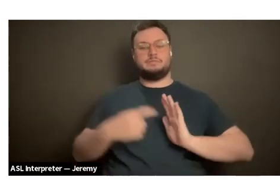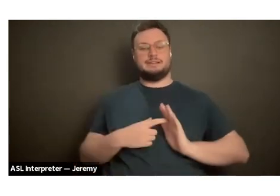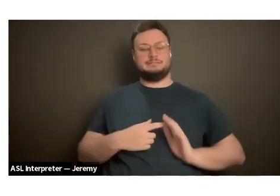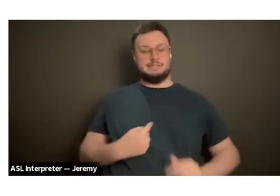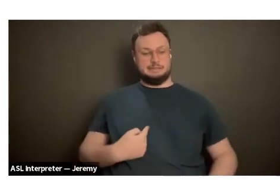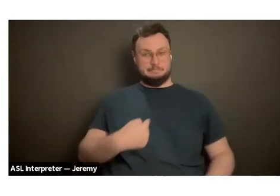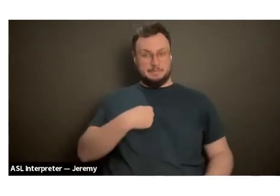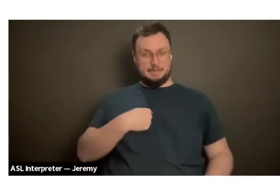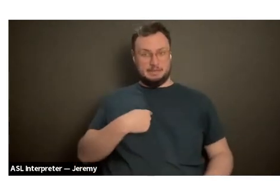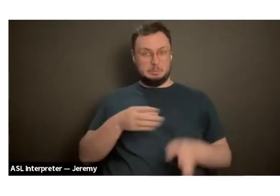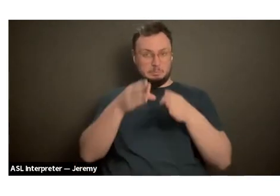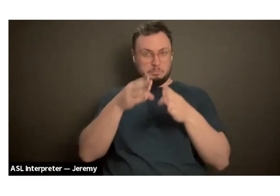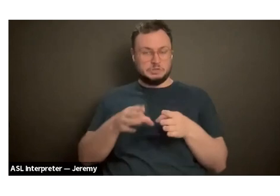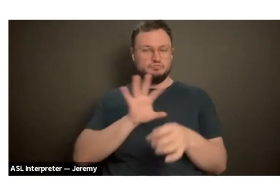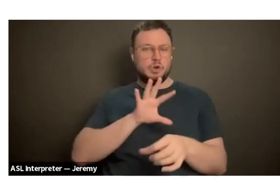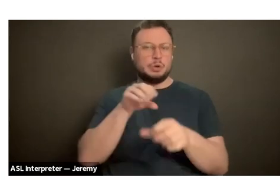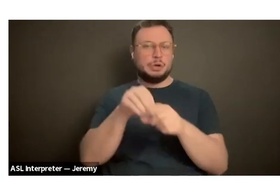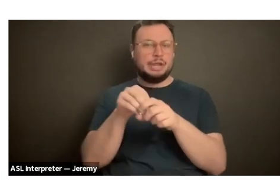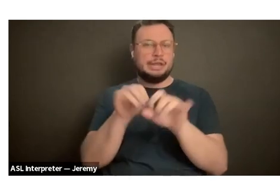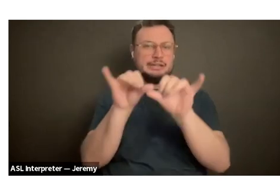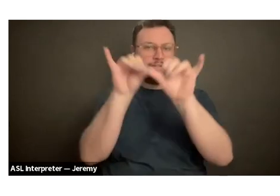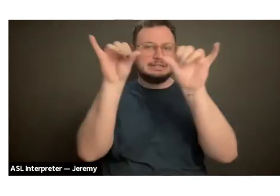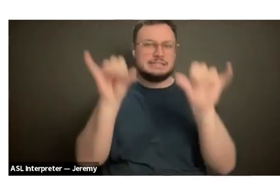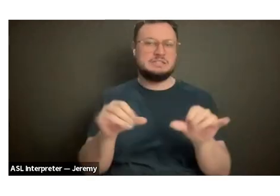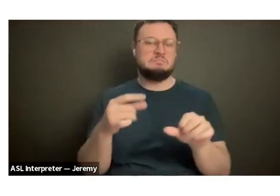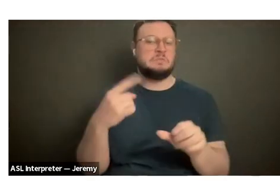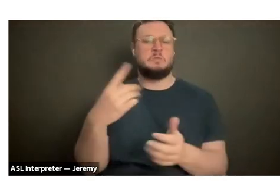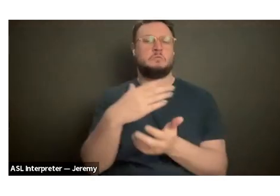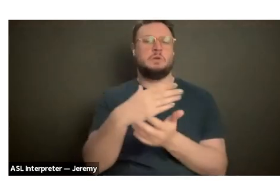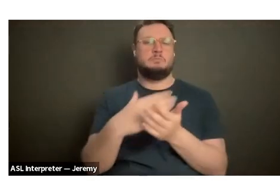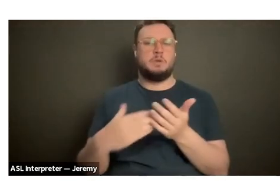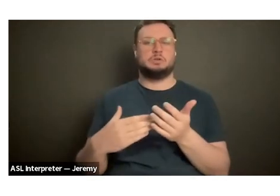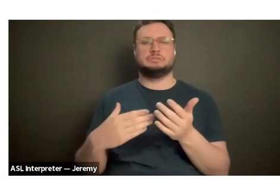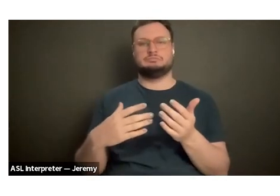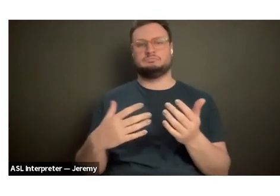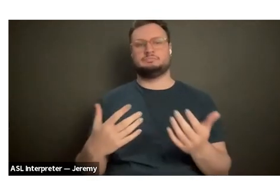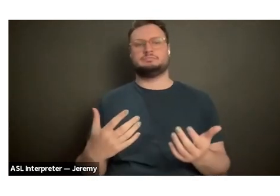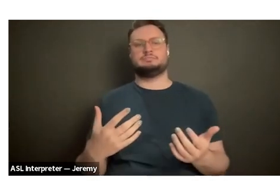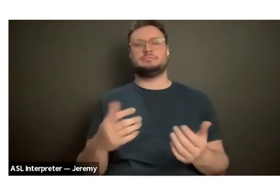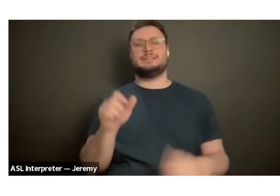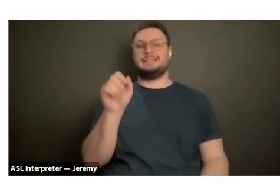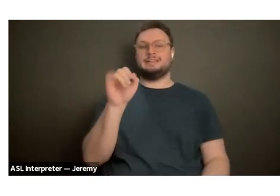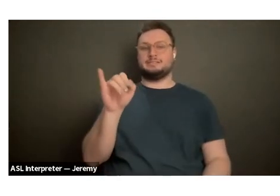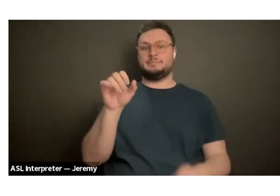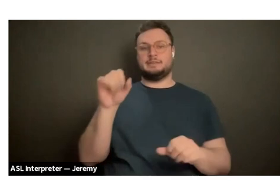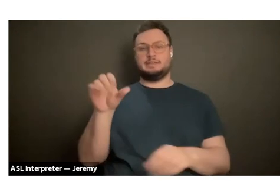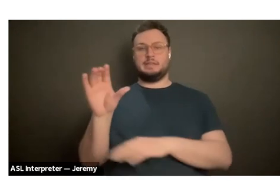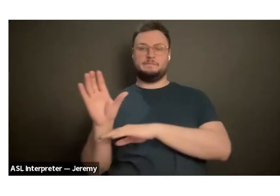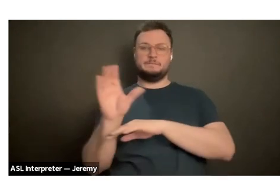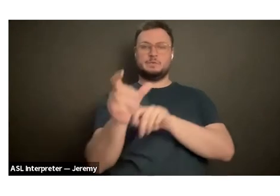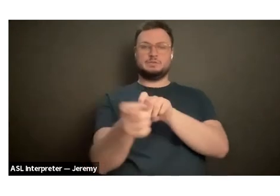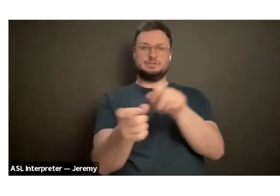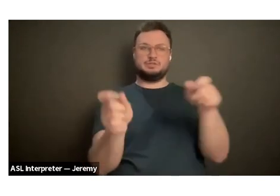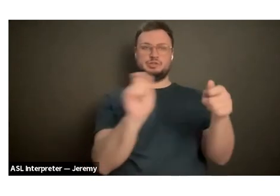part of a wider system. And access intimacy can create systemic change for all of us.